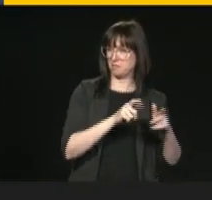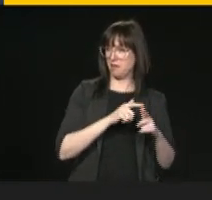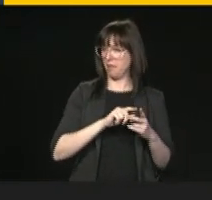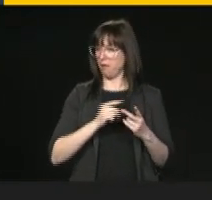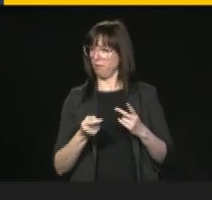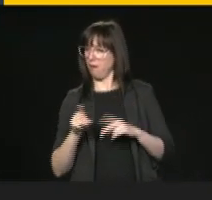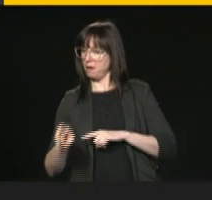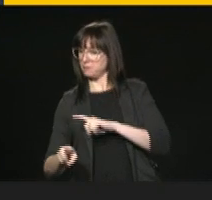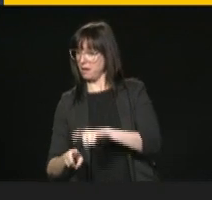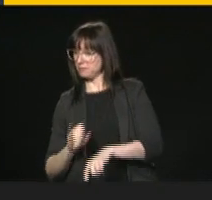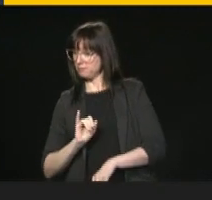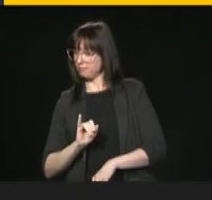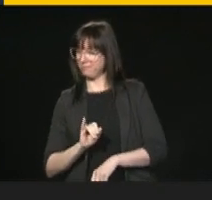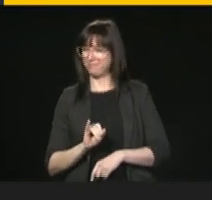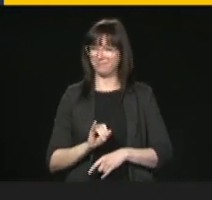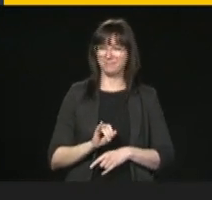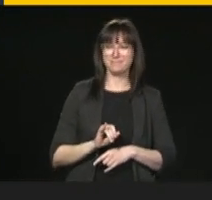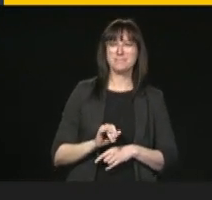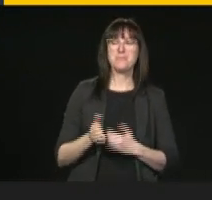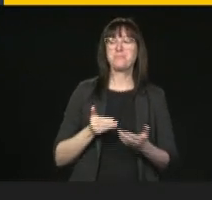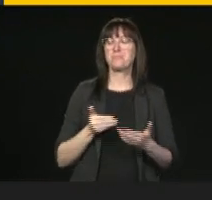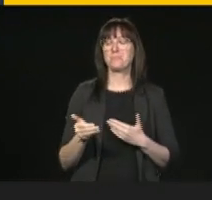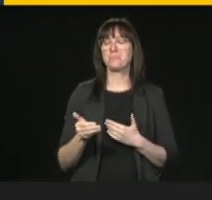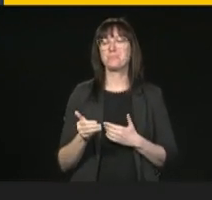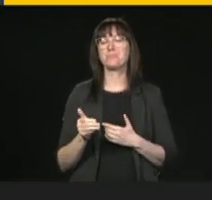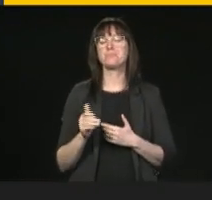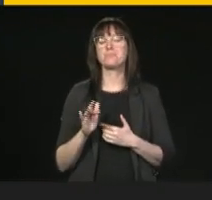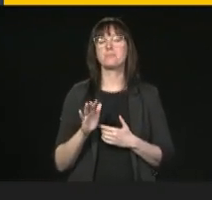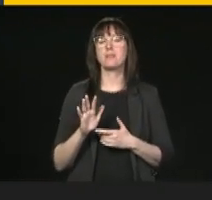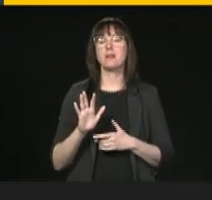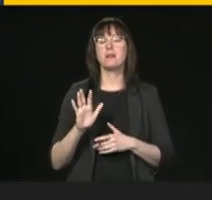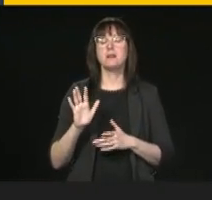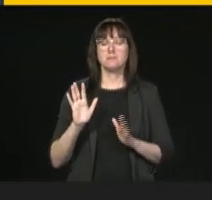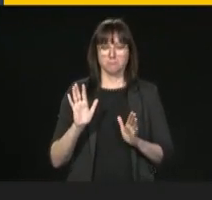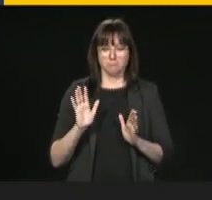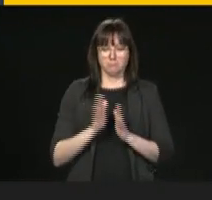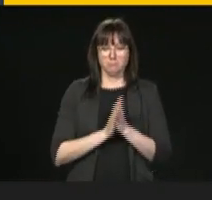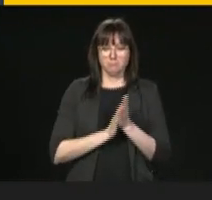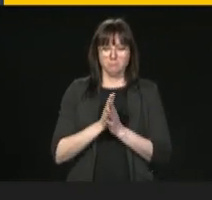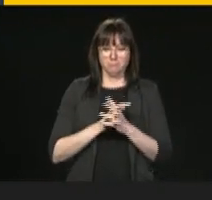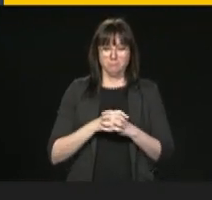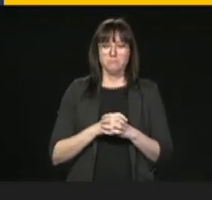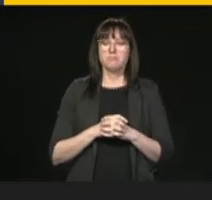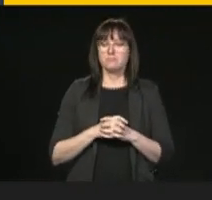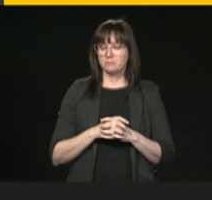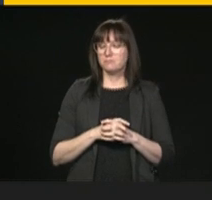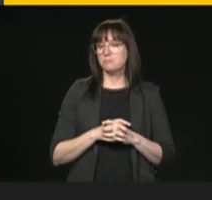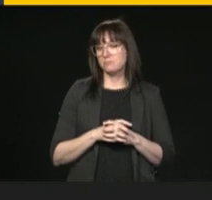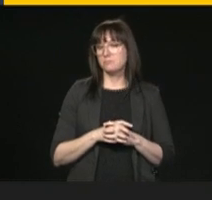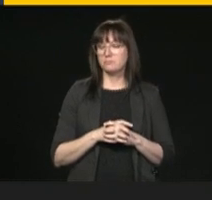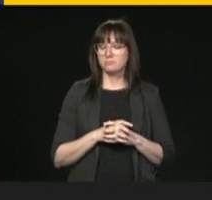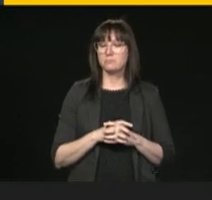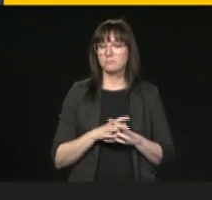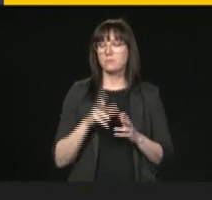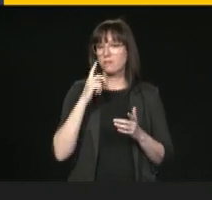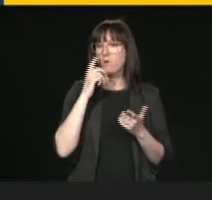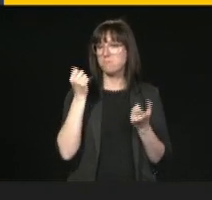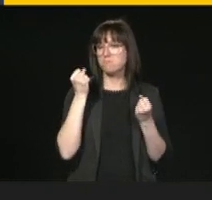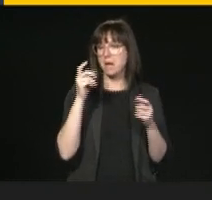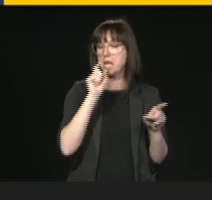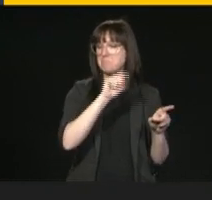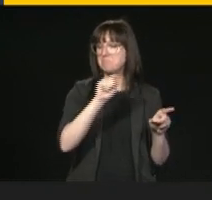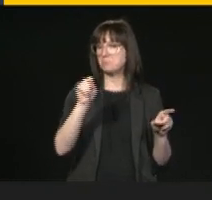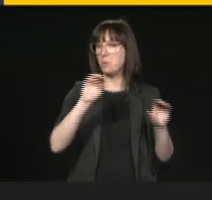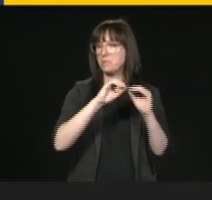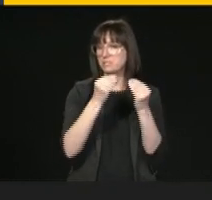our sense is that for a large number of organizations that are facing a significant drop in